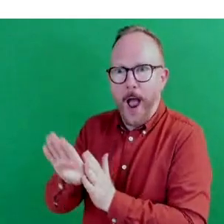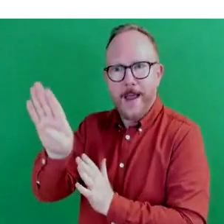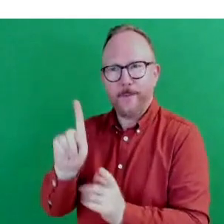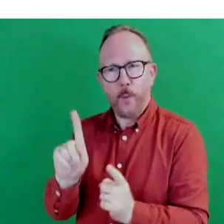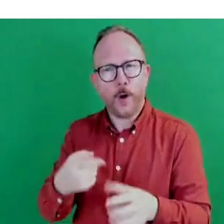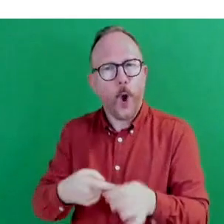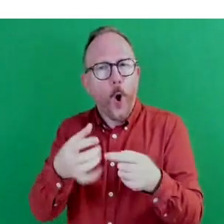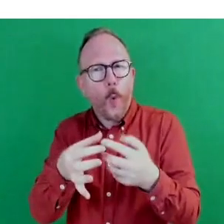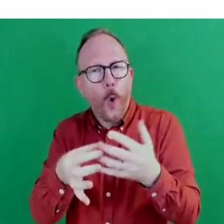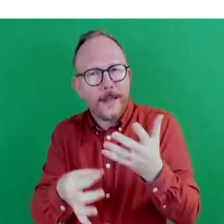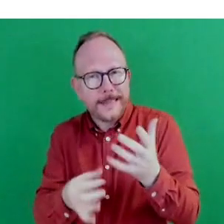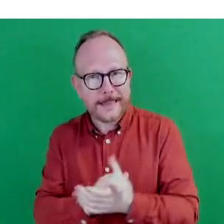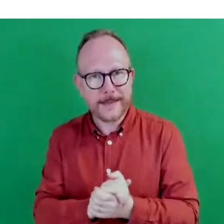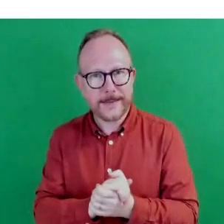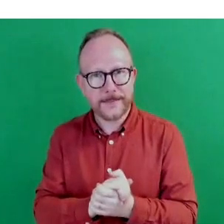Can you hear me okay?